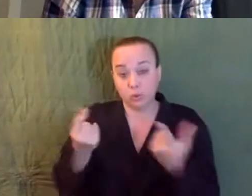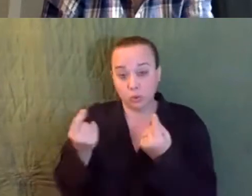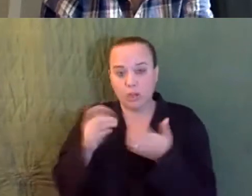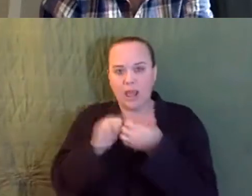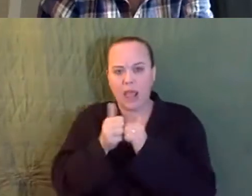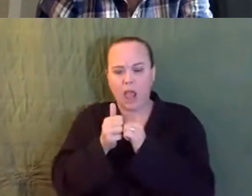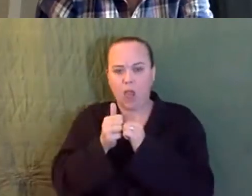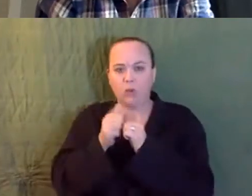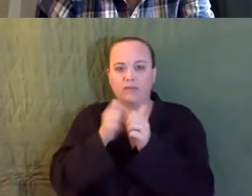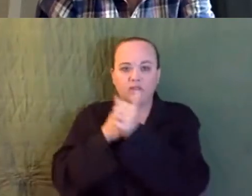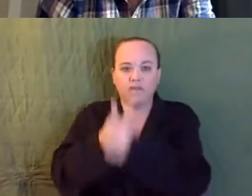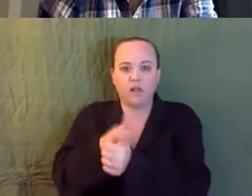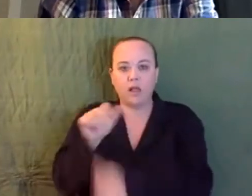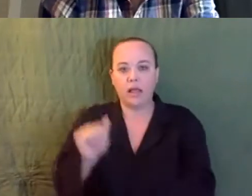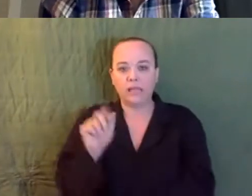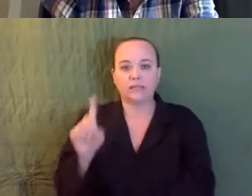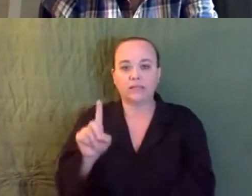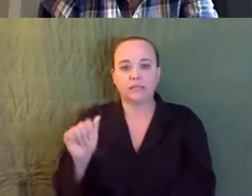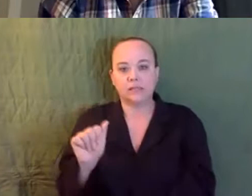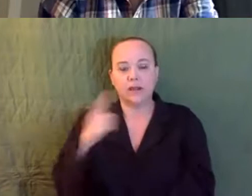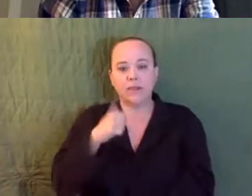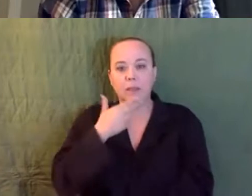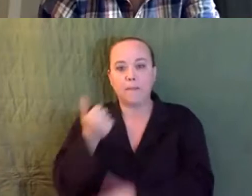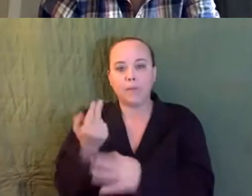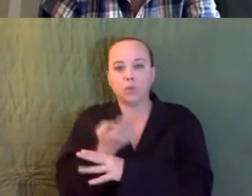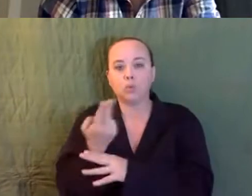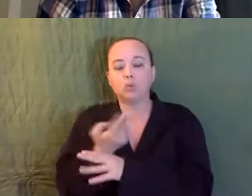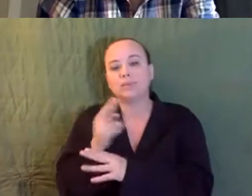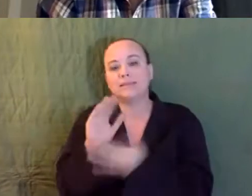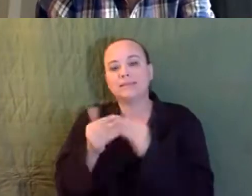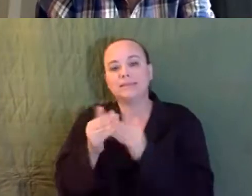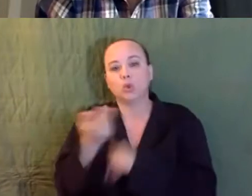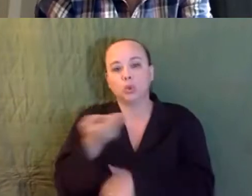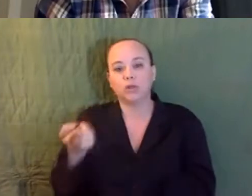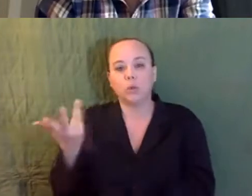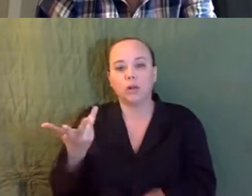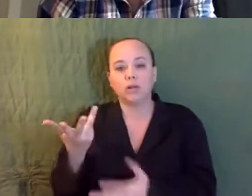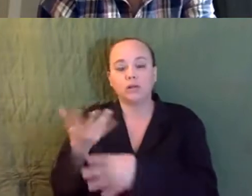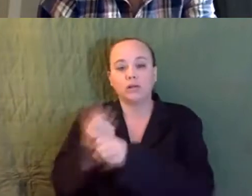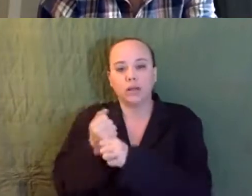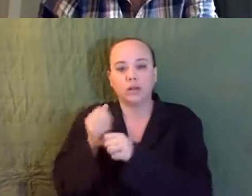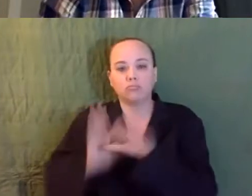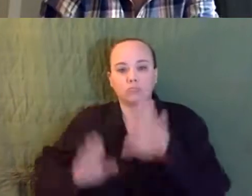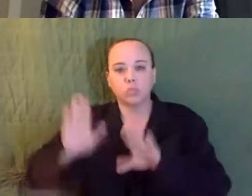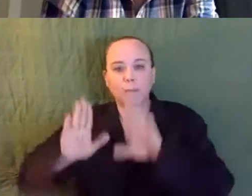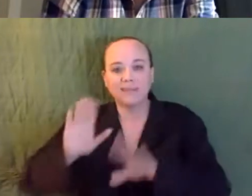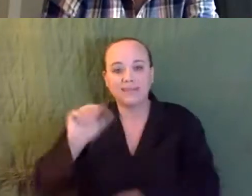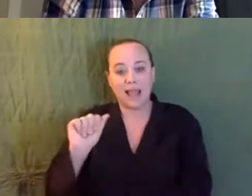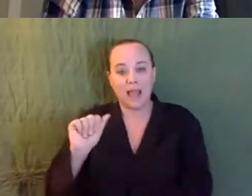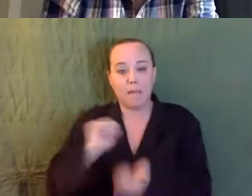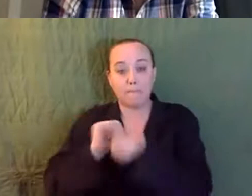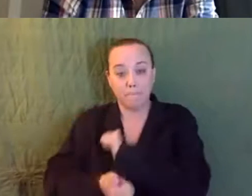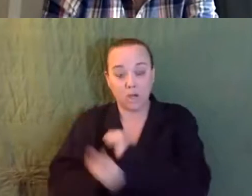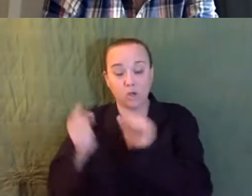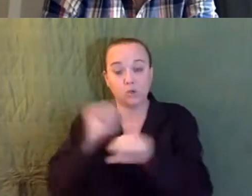with the Americans with Disabilities Act, I think the best use of city resources is getting Prop A passed, working